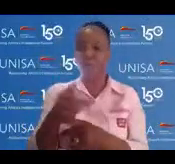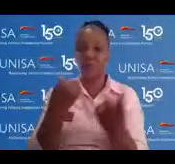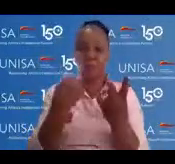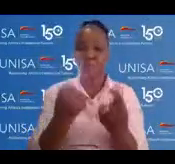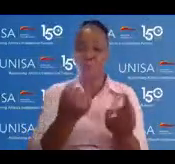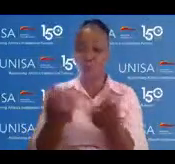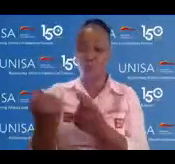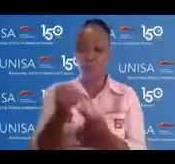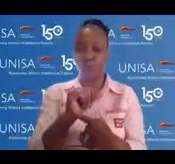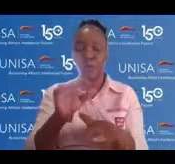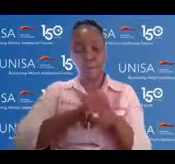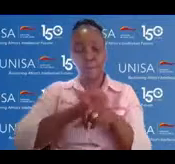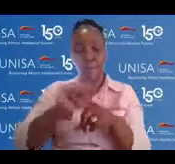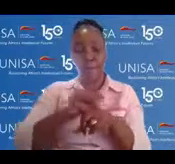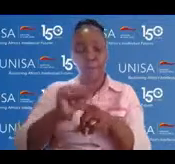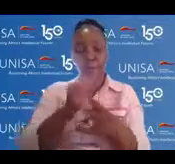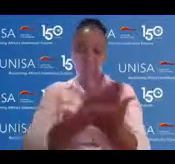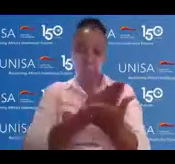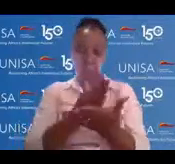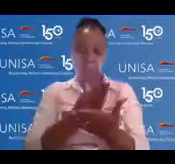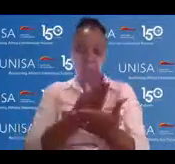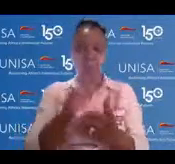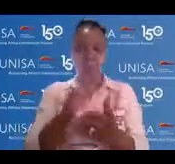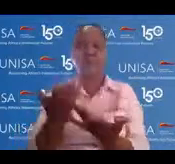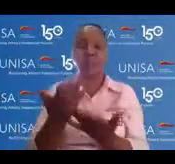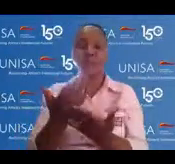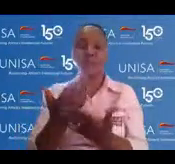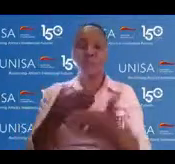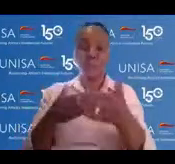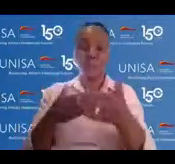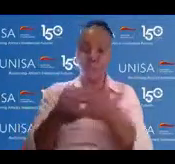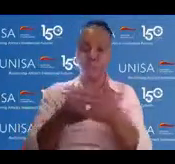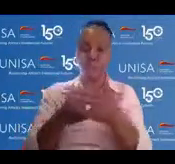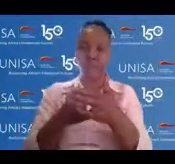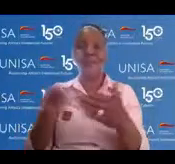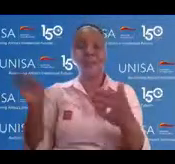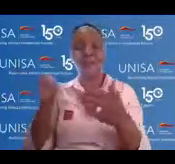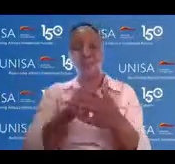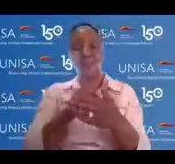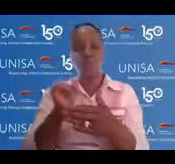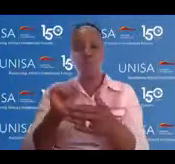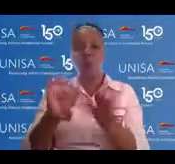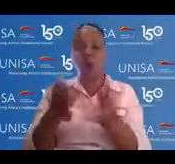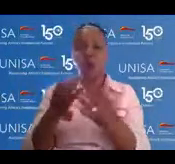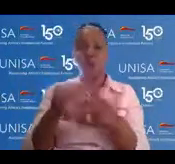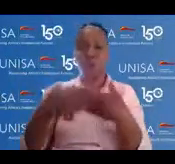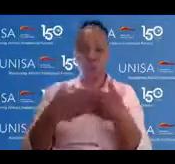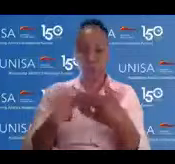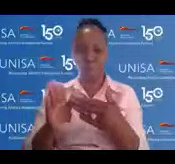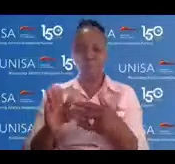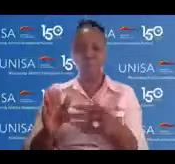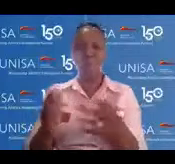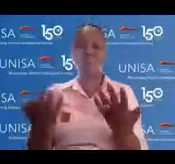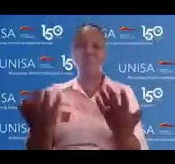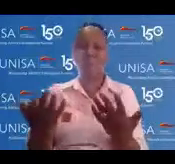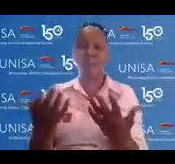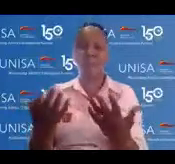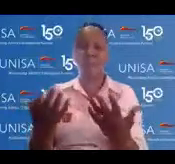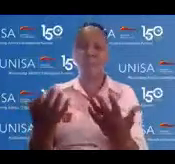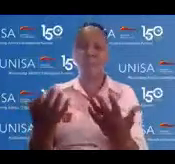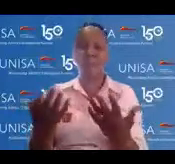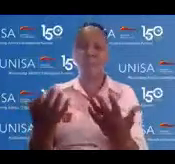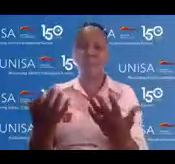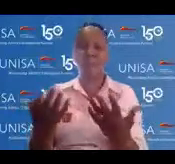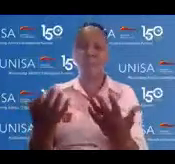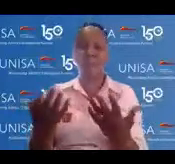practice, also block it and then see how to unblock it. So just in case in the exam day comes and you accidentally click